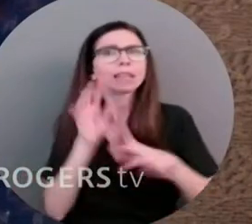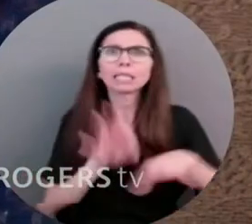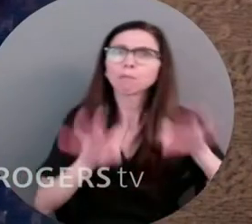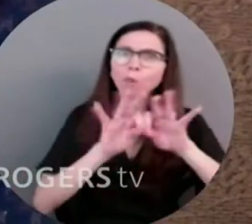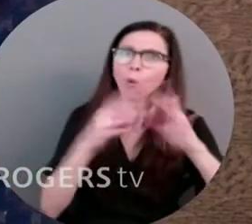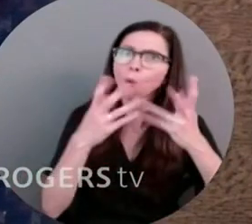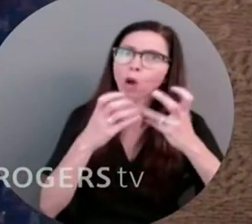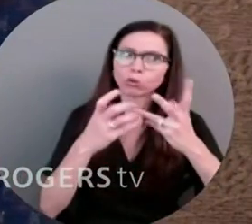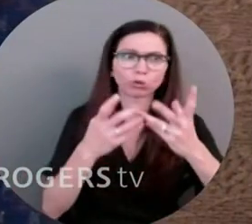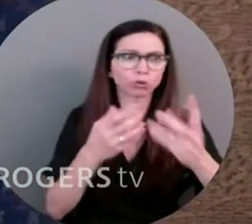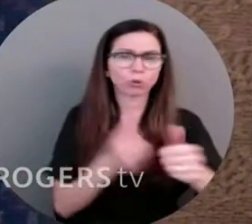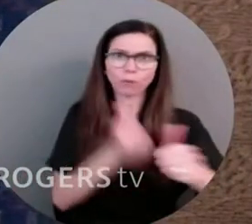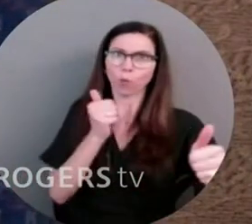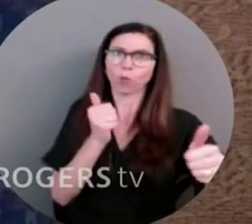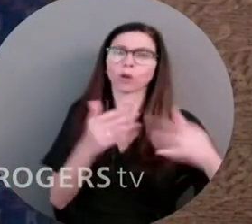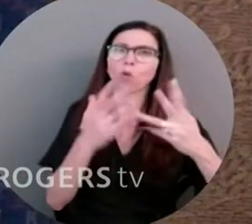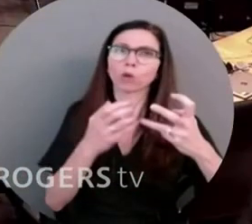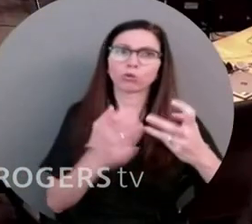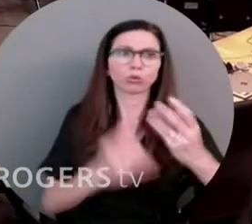think. So